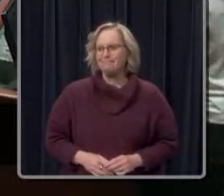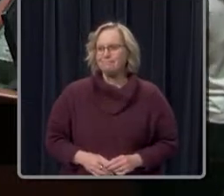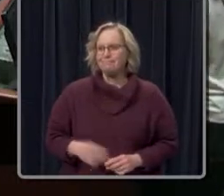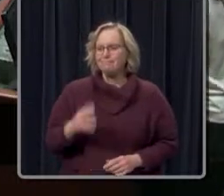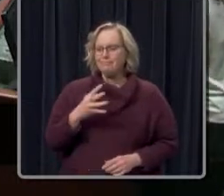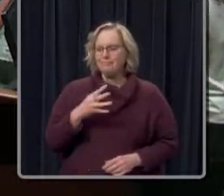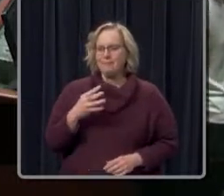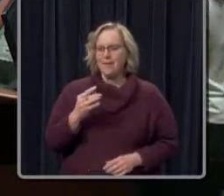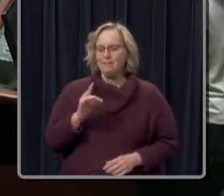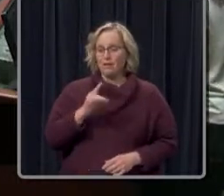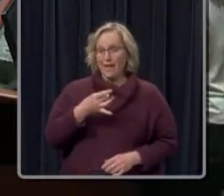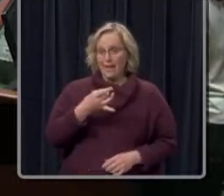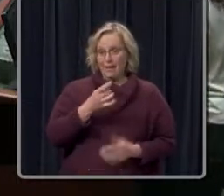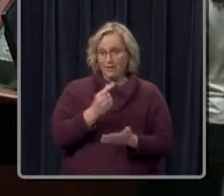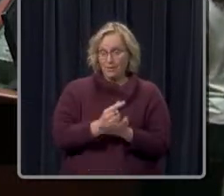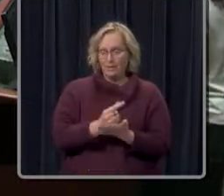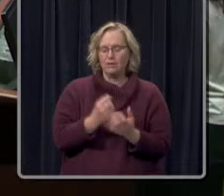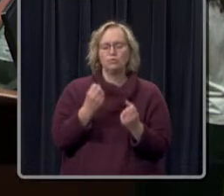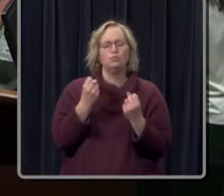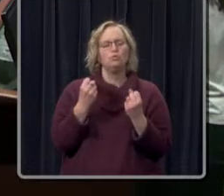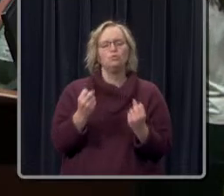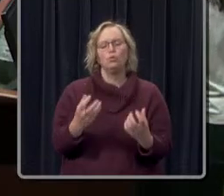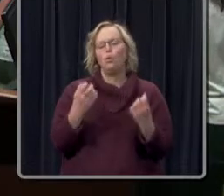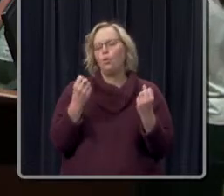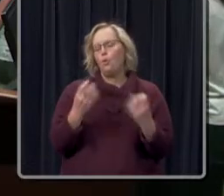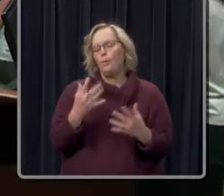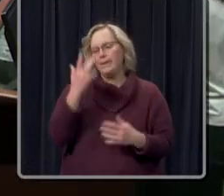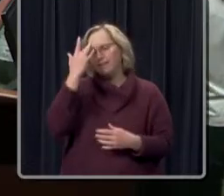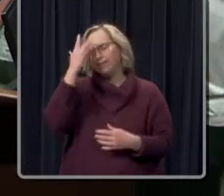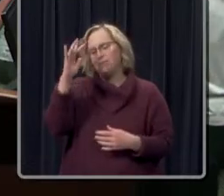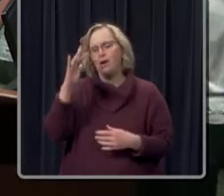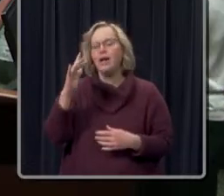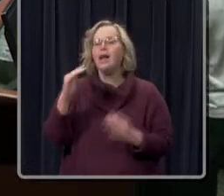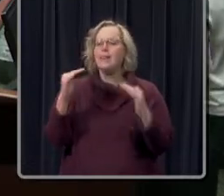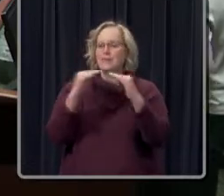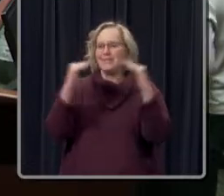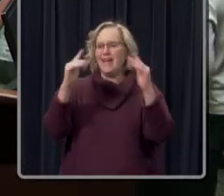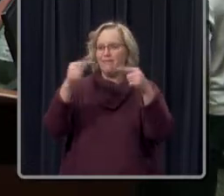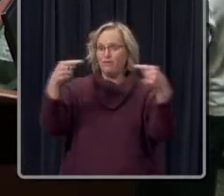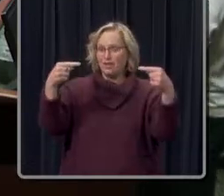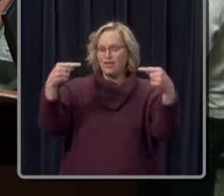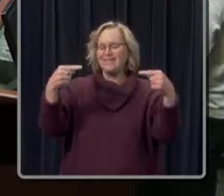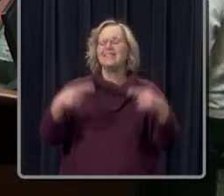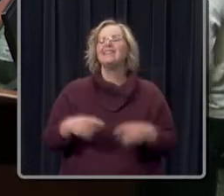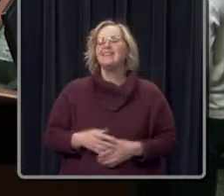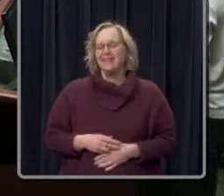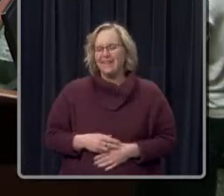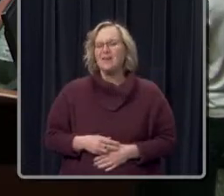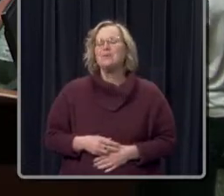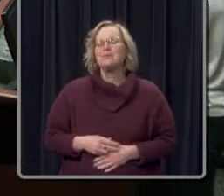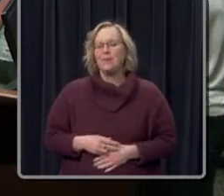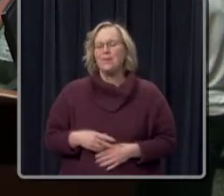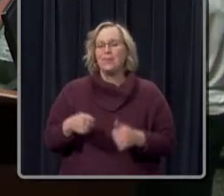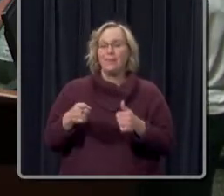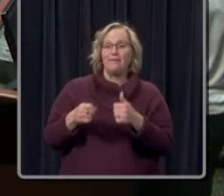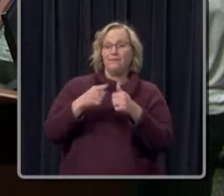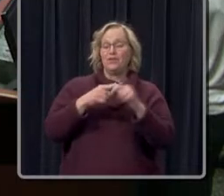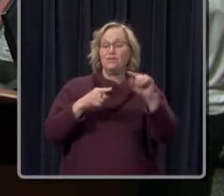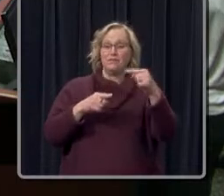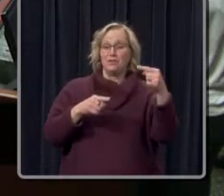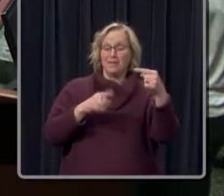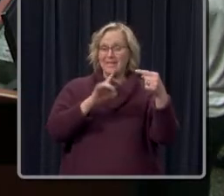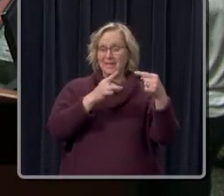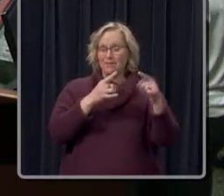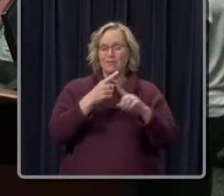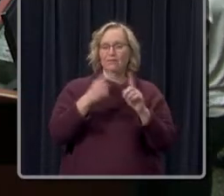And in the 8th grade, we had too many smart kids. There was a tie for first. So our first place winners in 8th grade